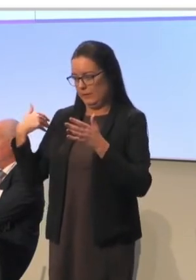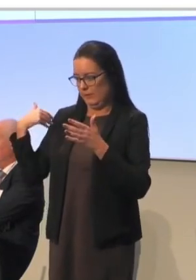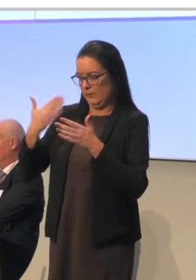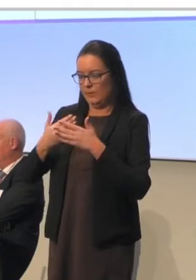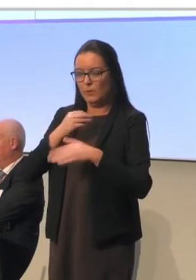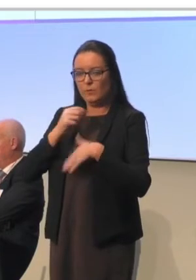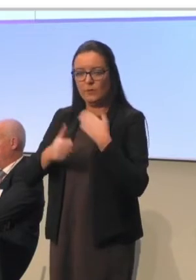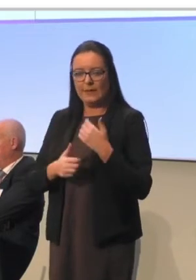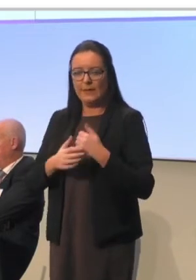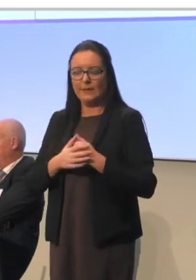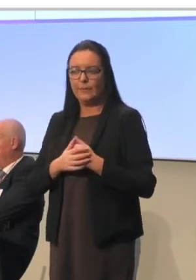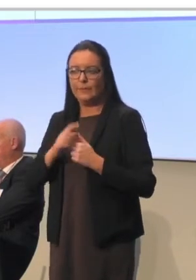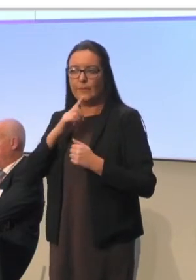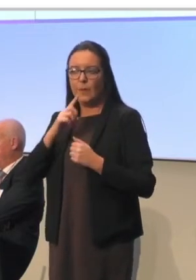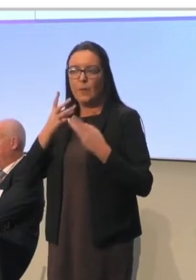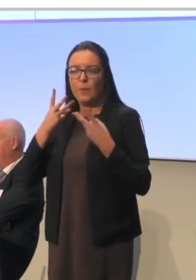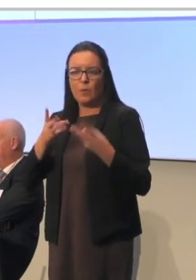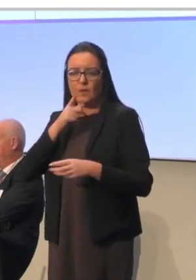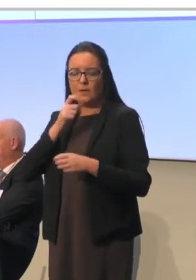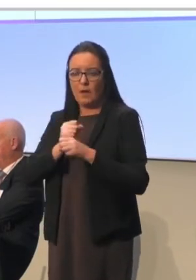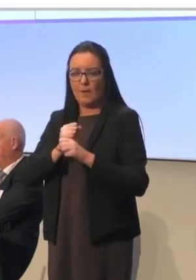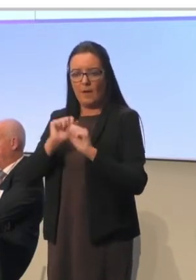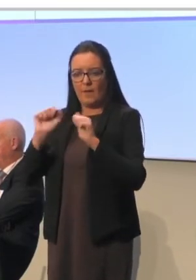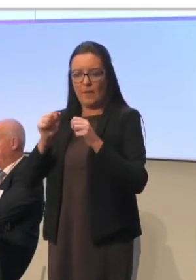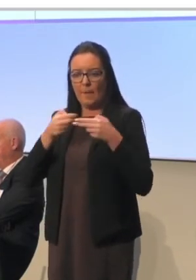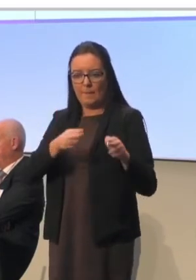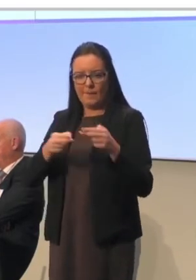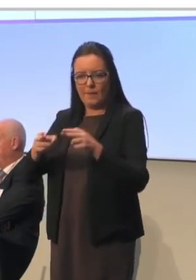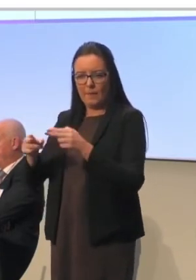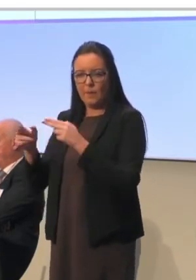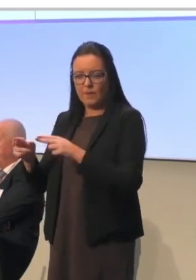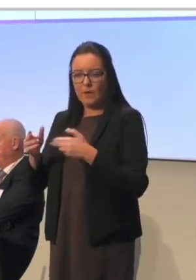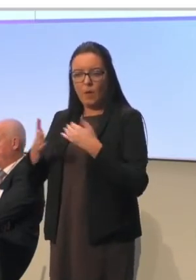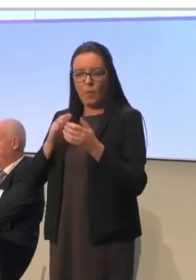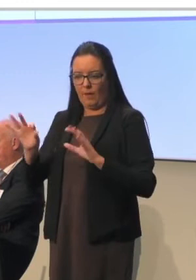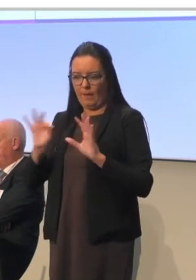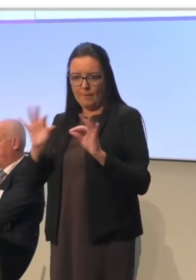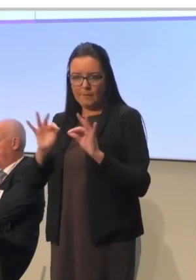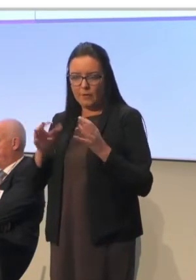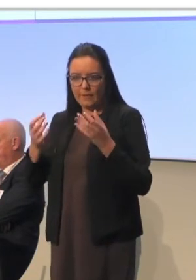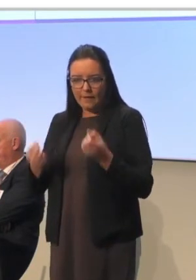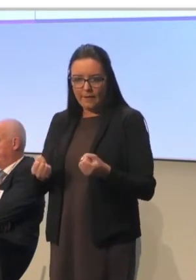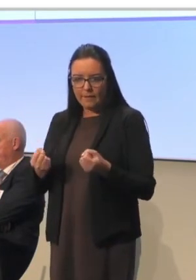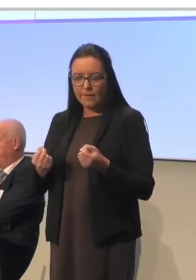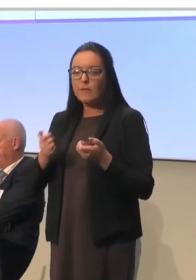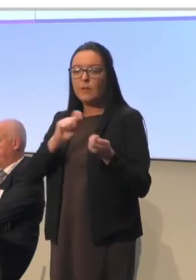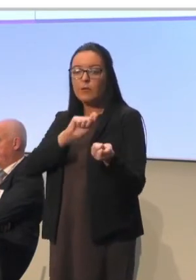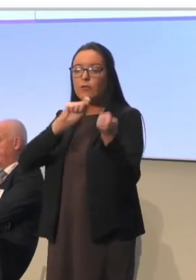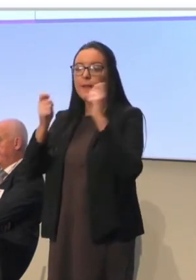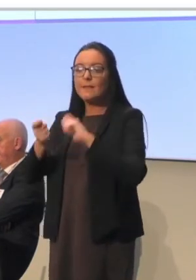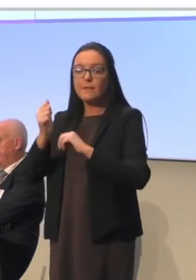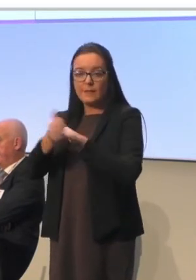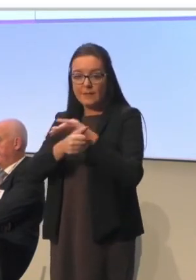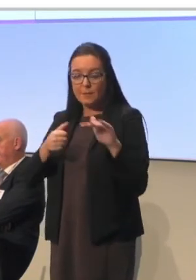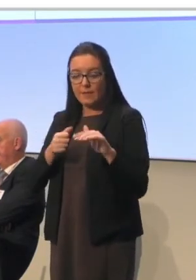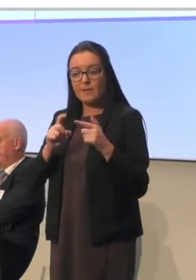going to focus on their post-school pathways, the suitability of the options available to them, their initial transition experiences, and